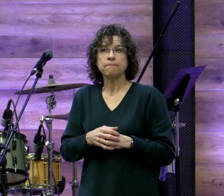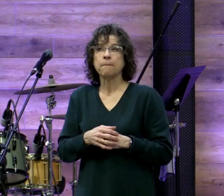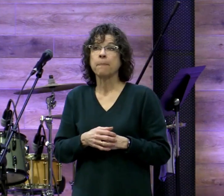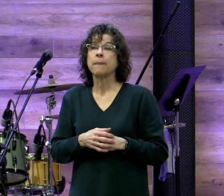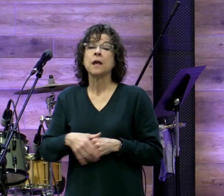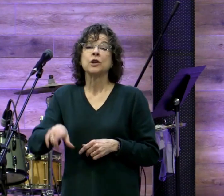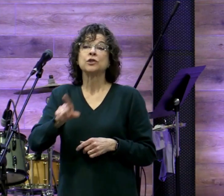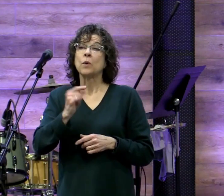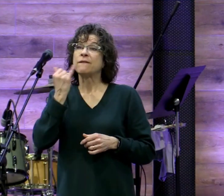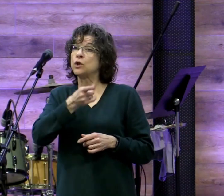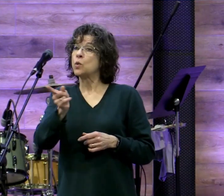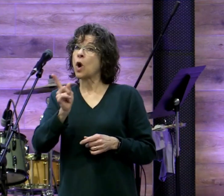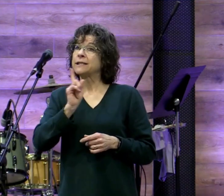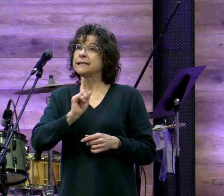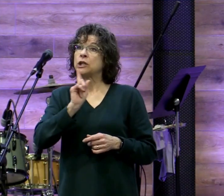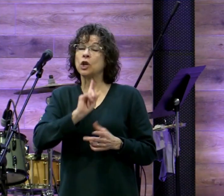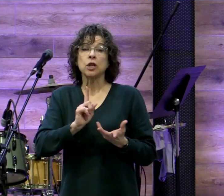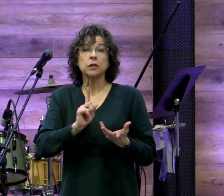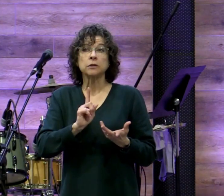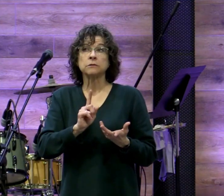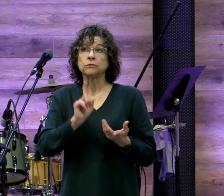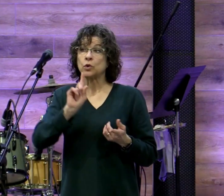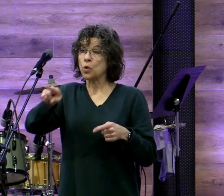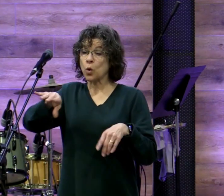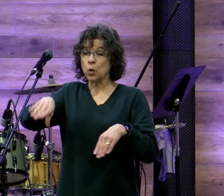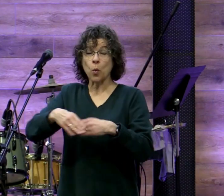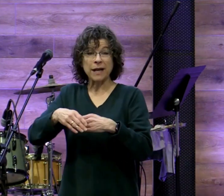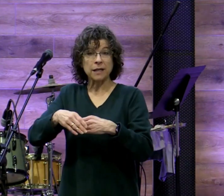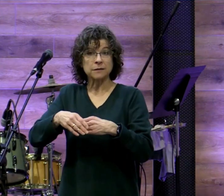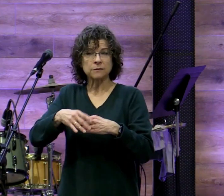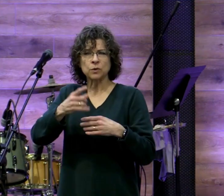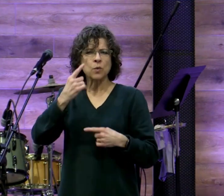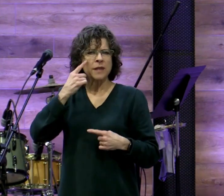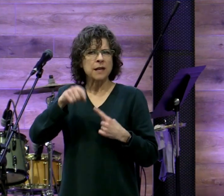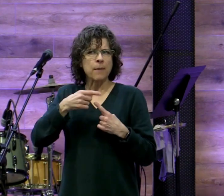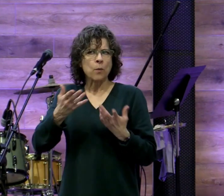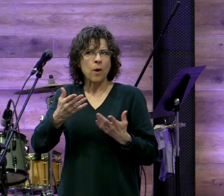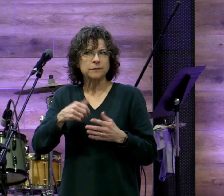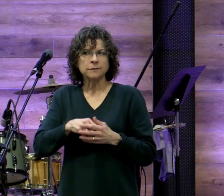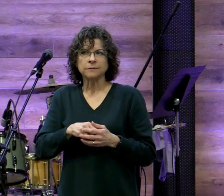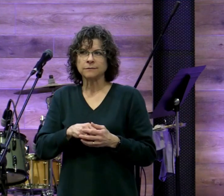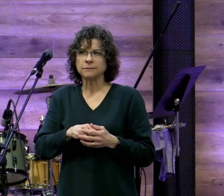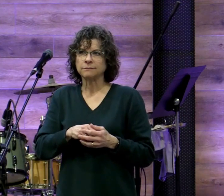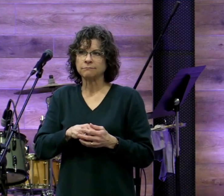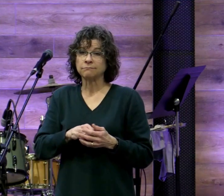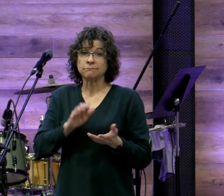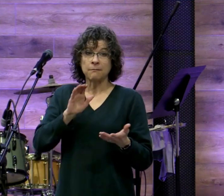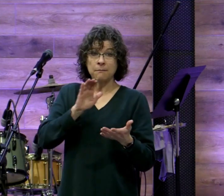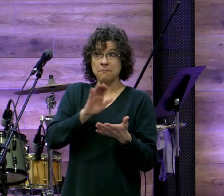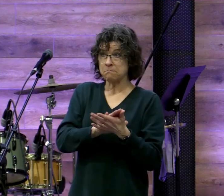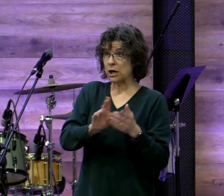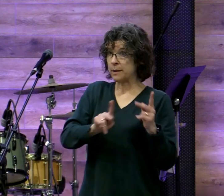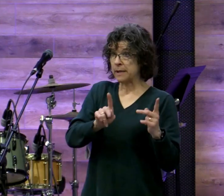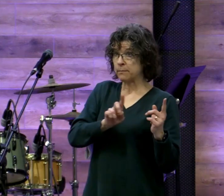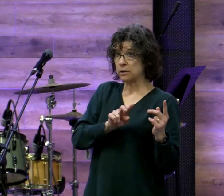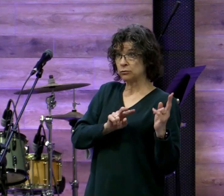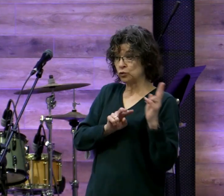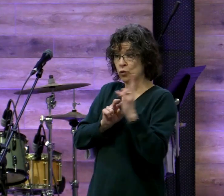Married people in the room, when you go to a wedding, what do you inevitably remember? Your wedding,